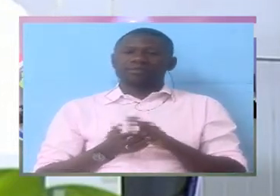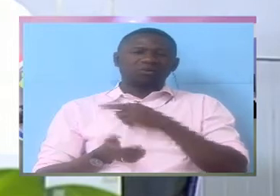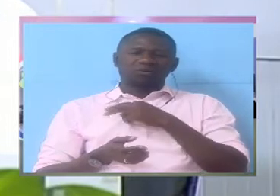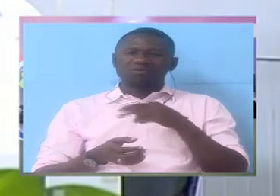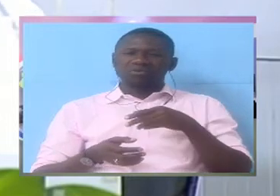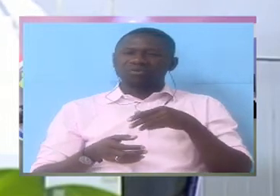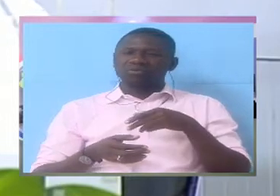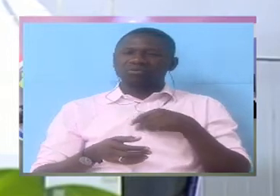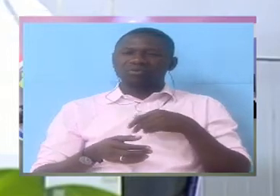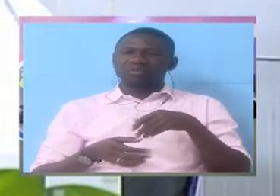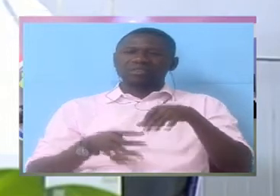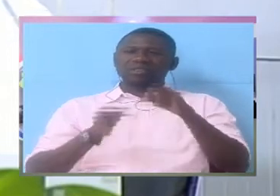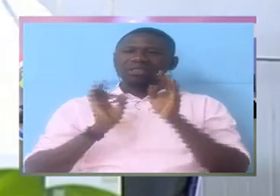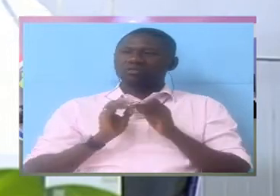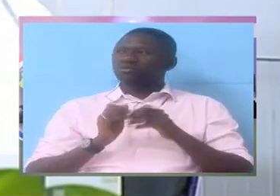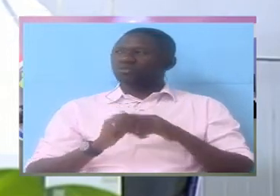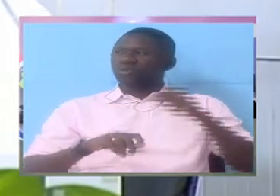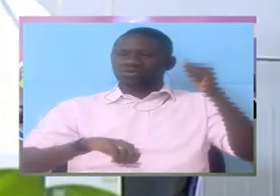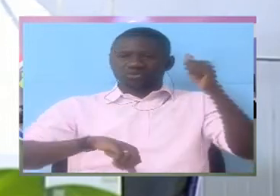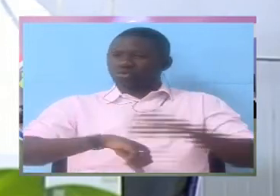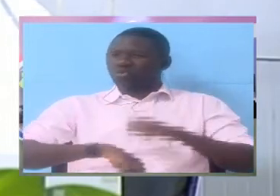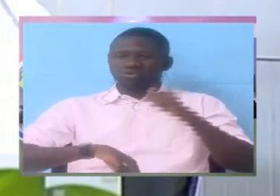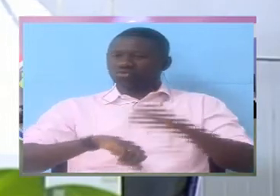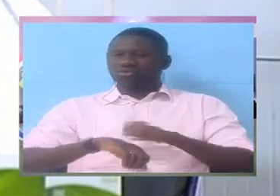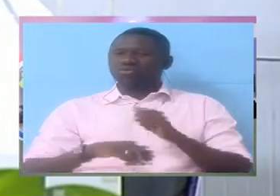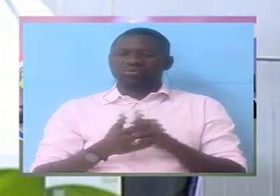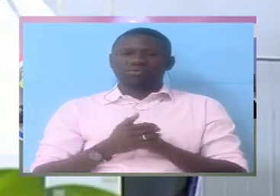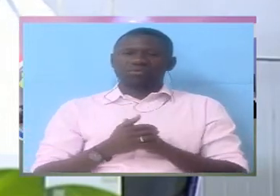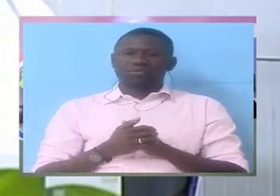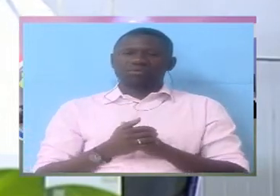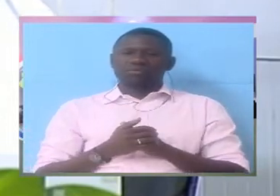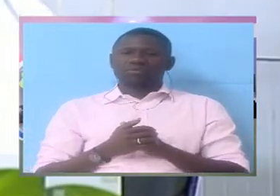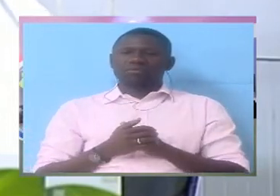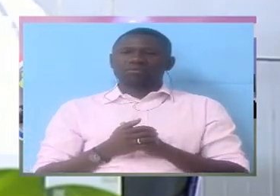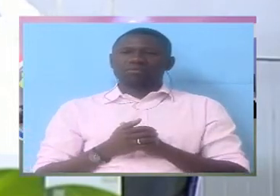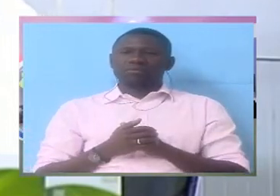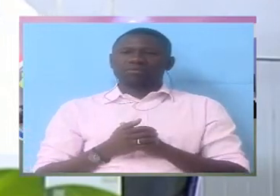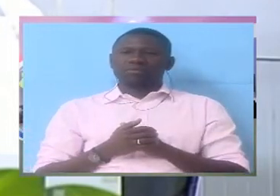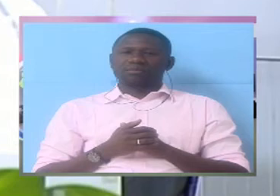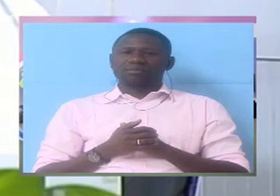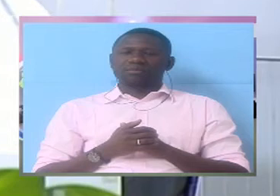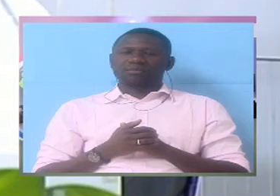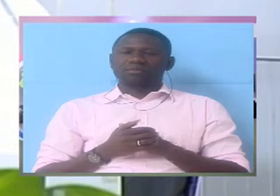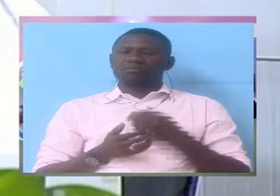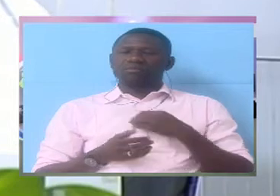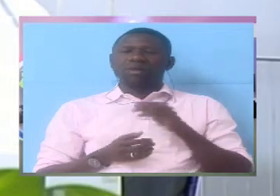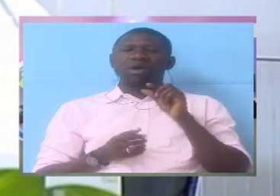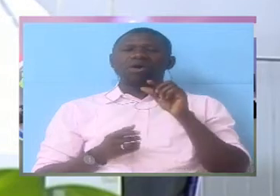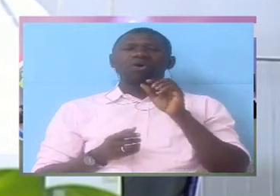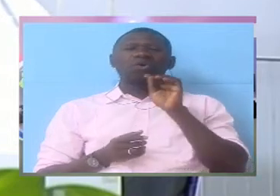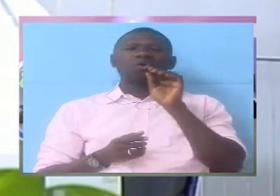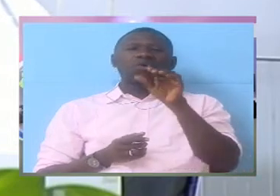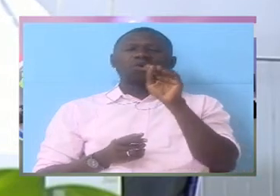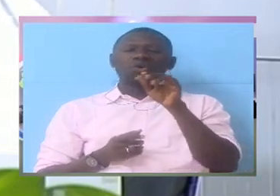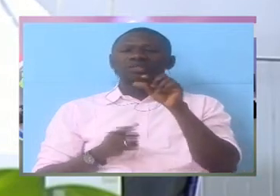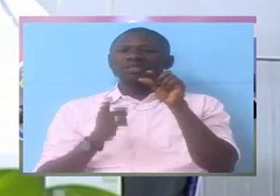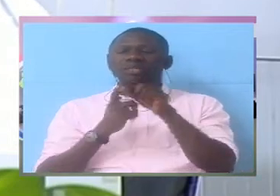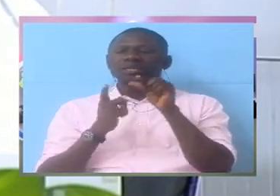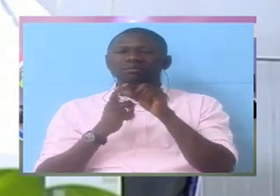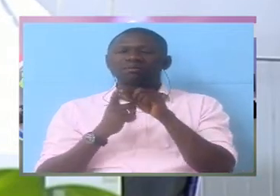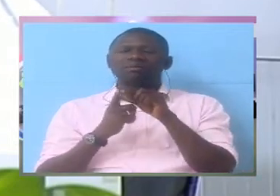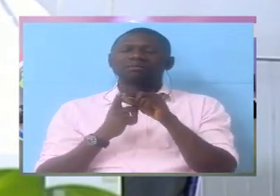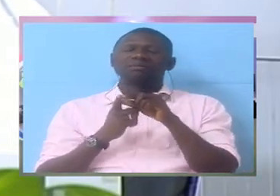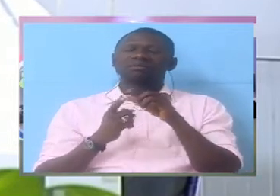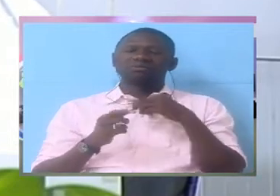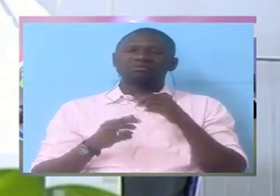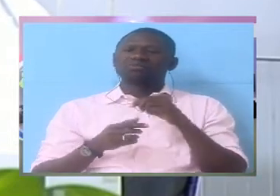be a torture. Maulu tade kafu ulwe tajire yakon. I call it as a reprimand. Namuta wo mu